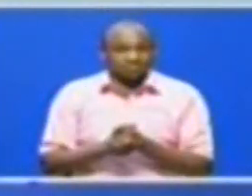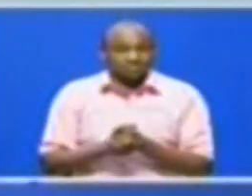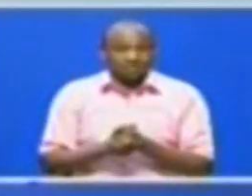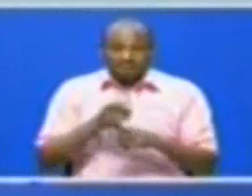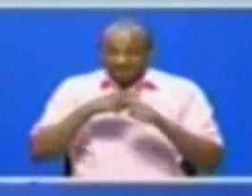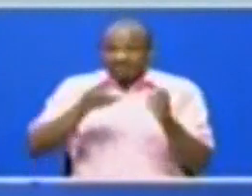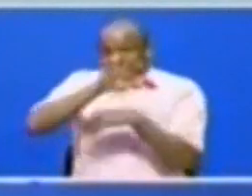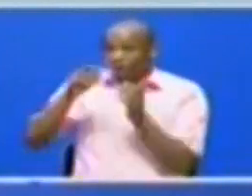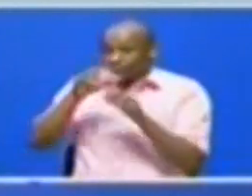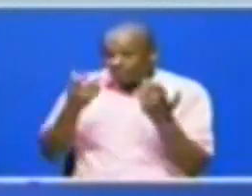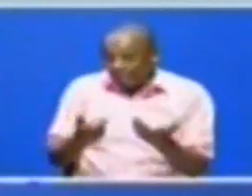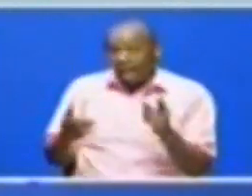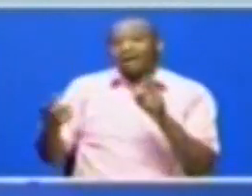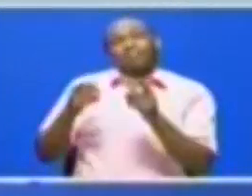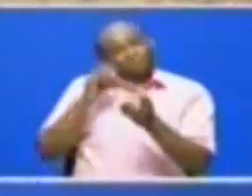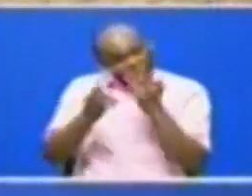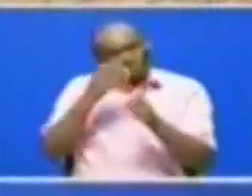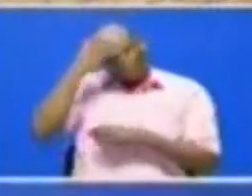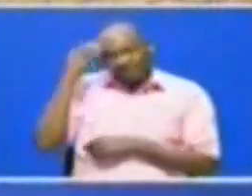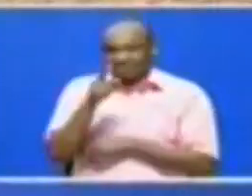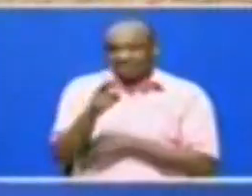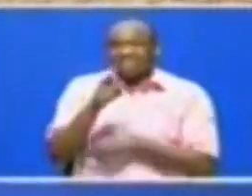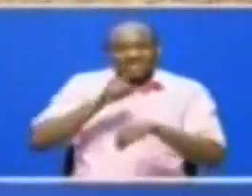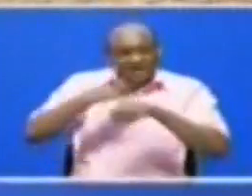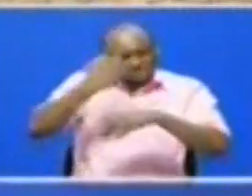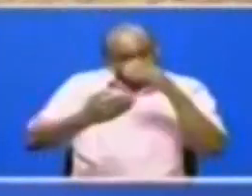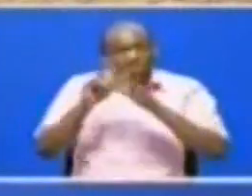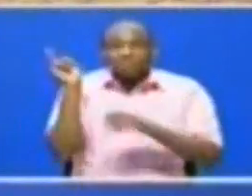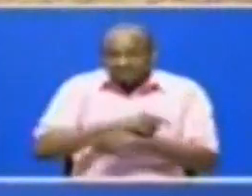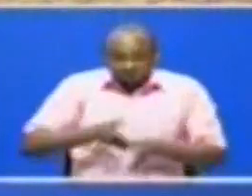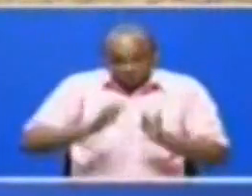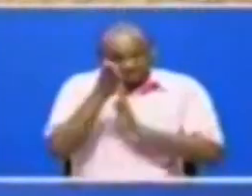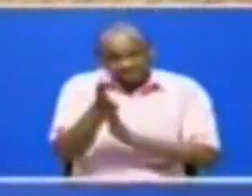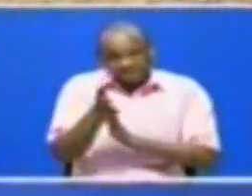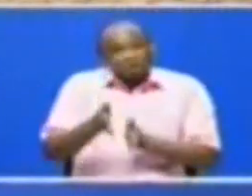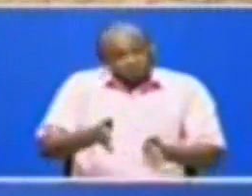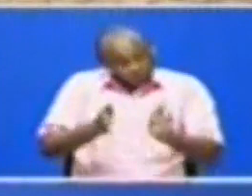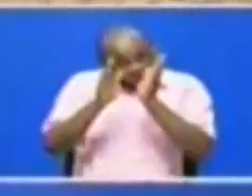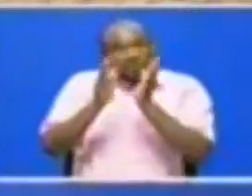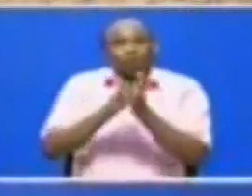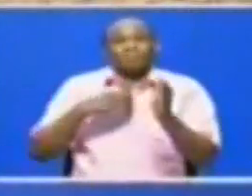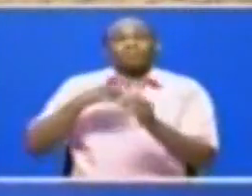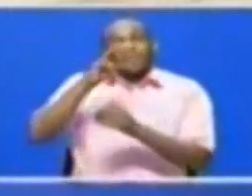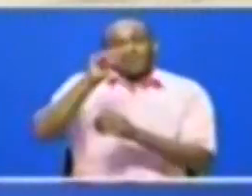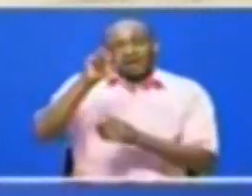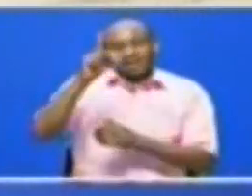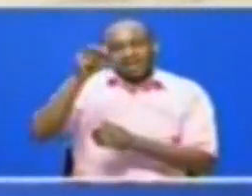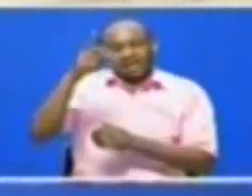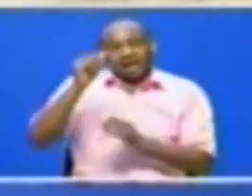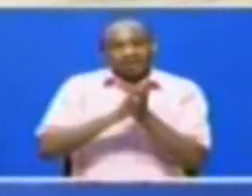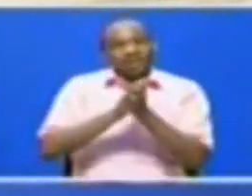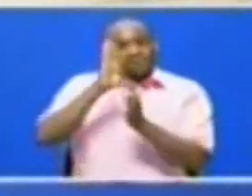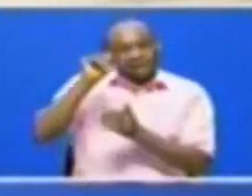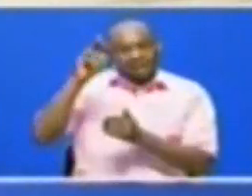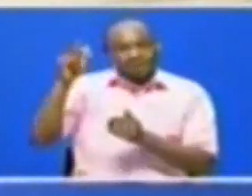But all that could be a tale of the past. Once construction is complete, construction of the road linking Mariakani, Bamba and